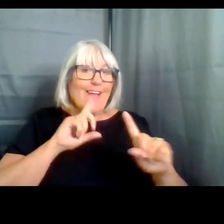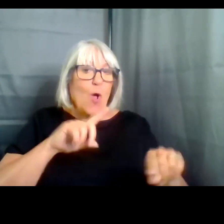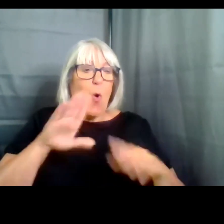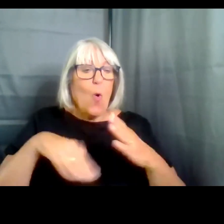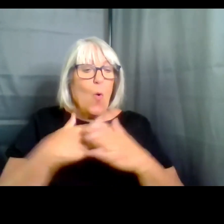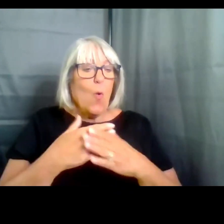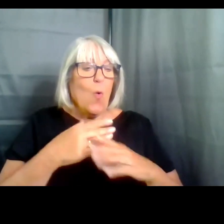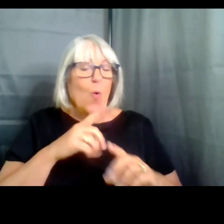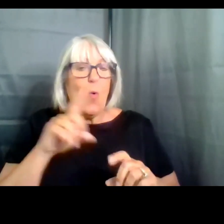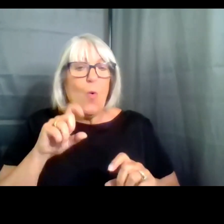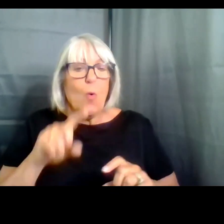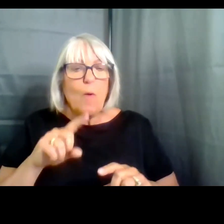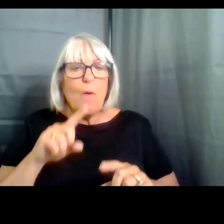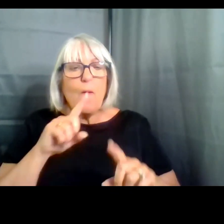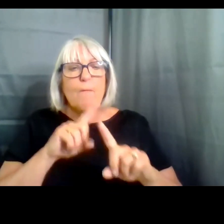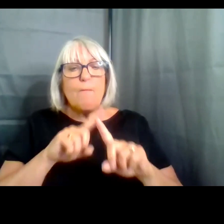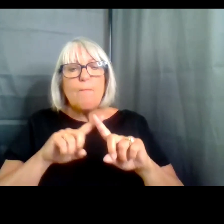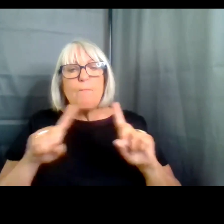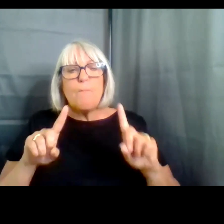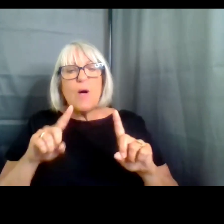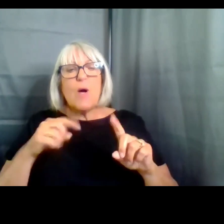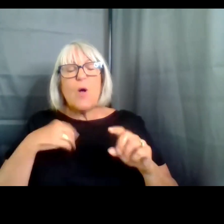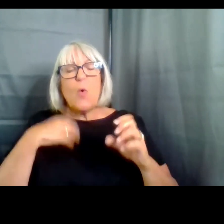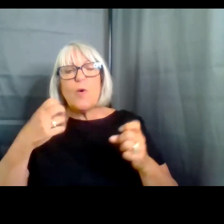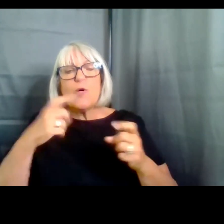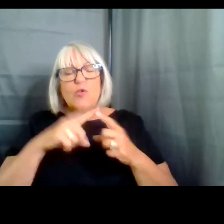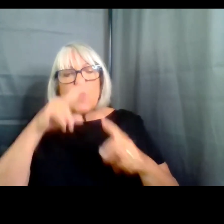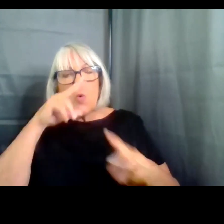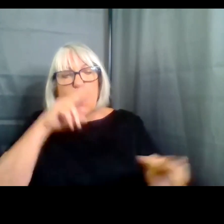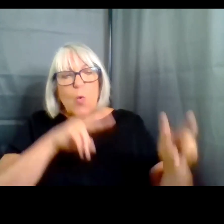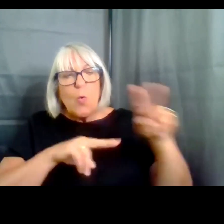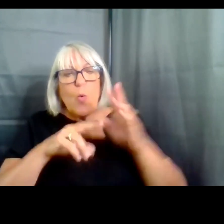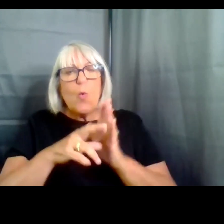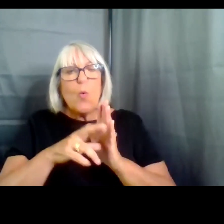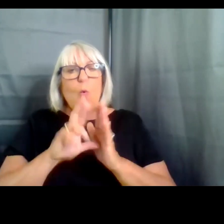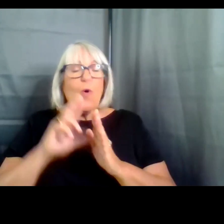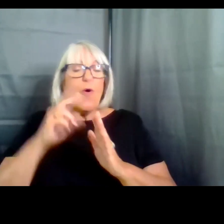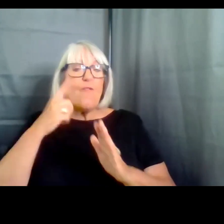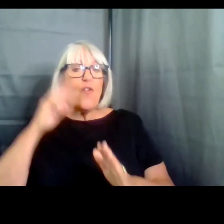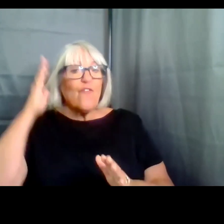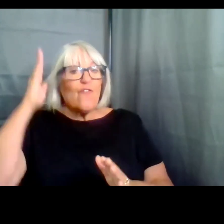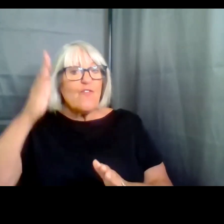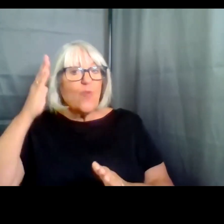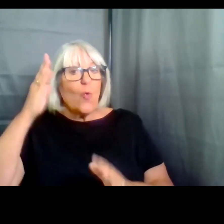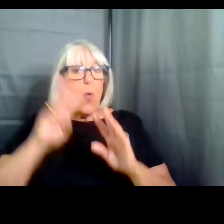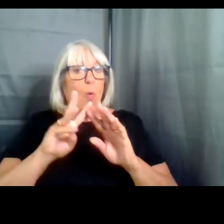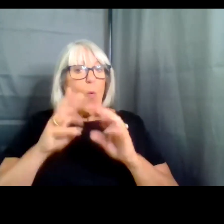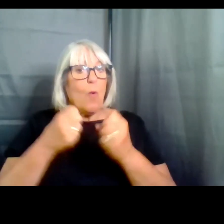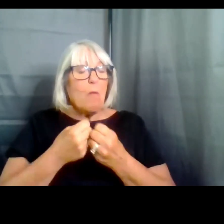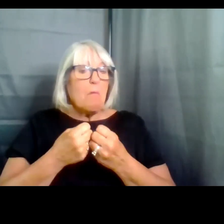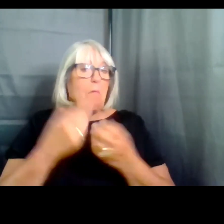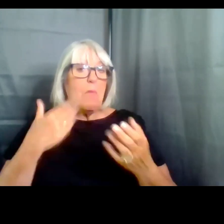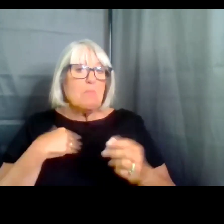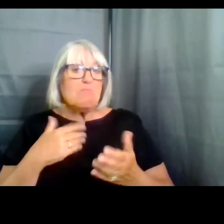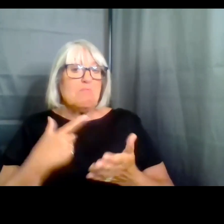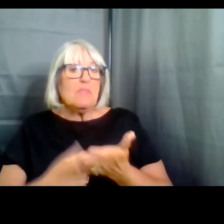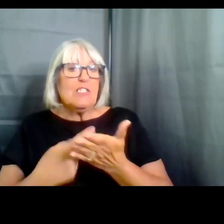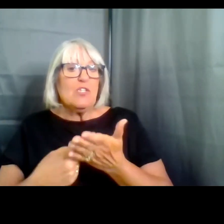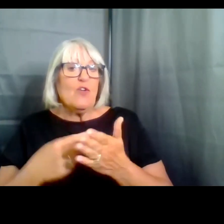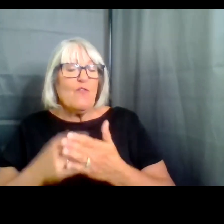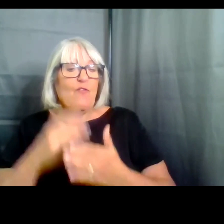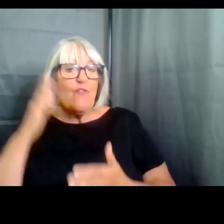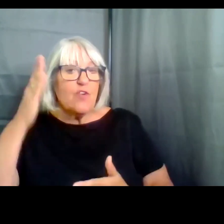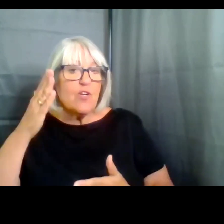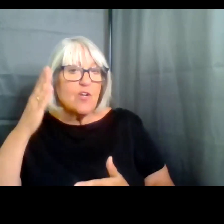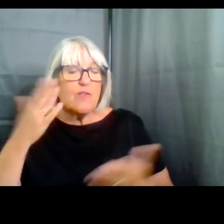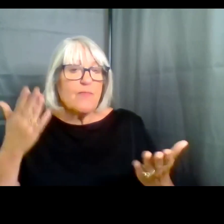to inform future webinar offerings, and hopefully we can get the band back together here and have another conversation in the future. So again,